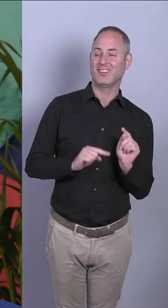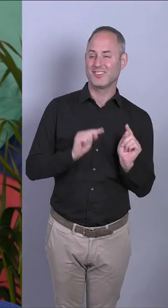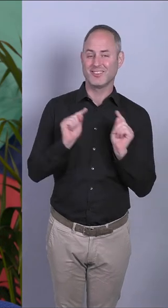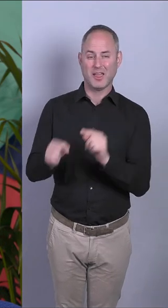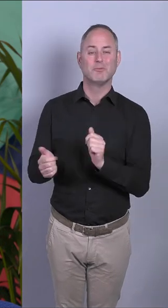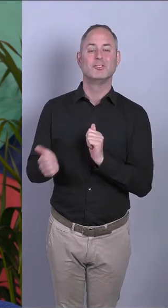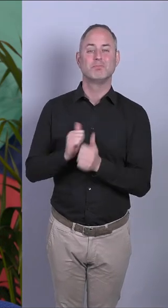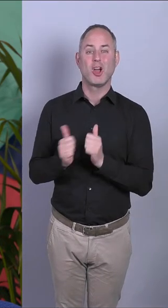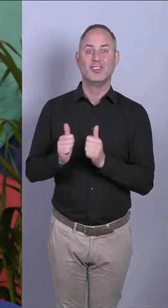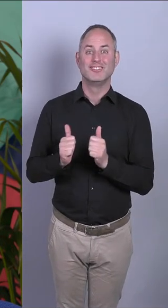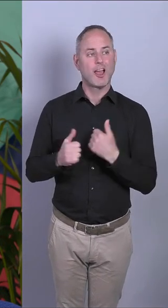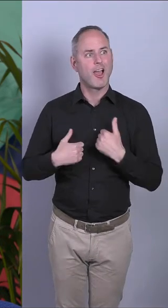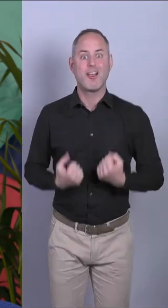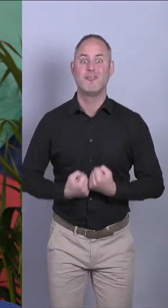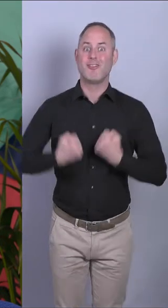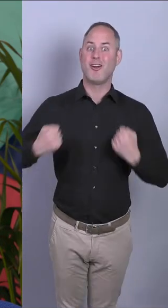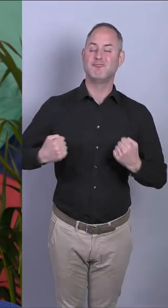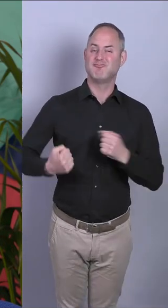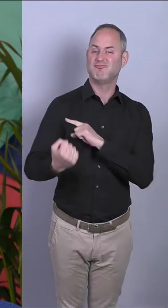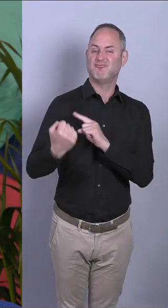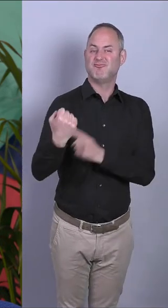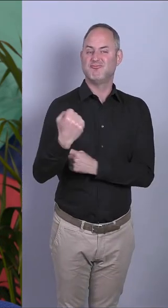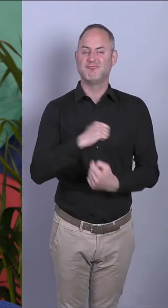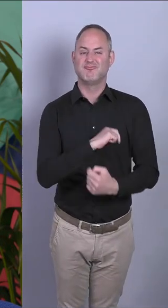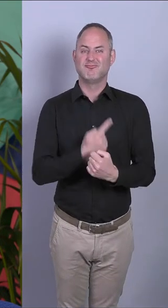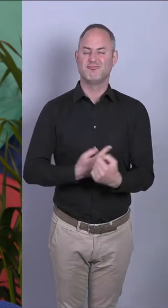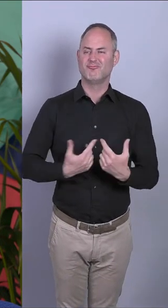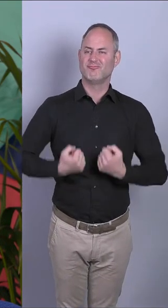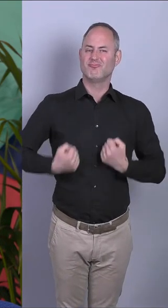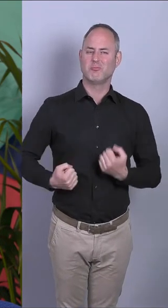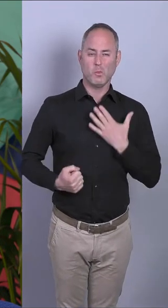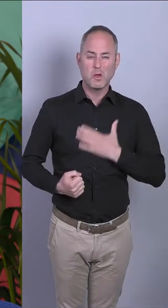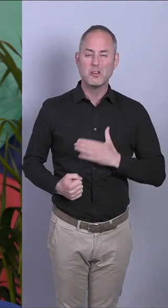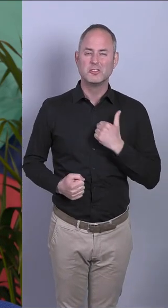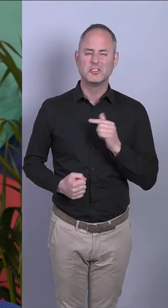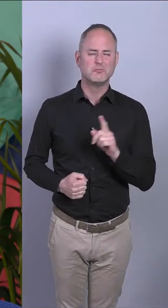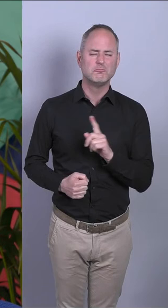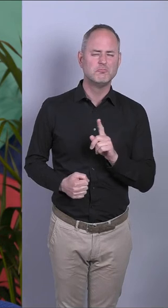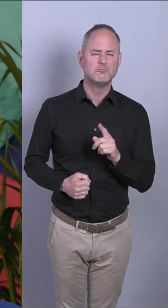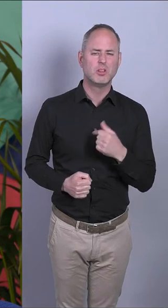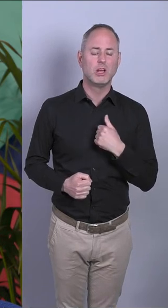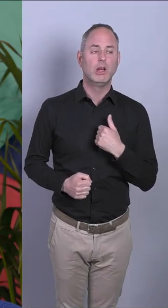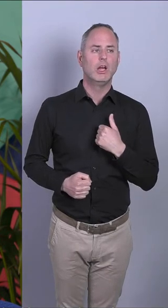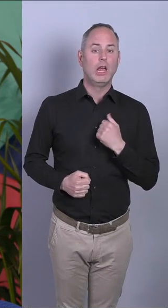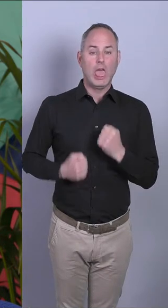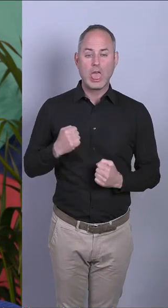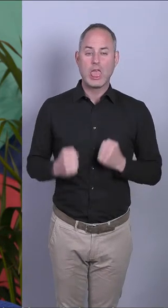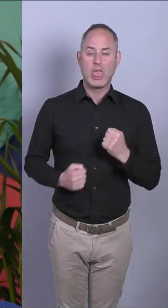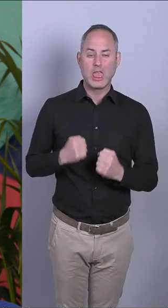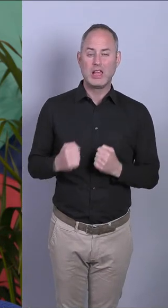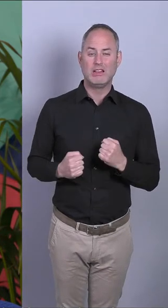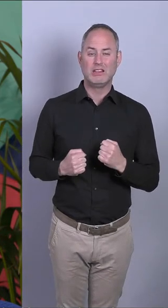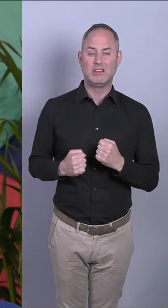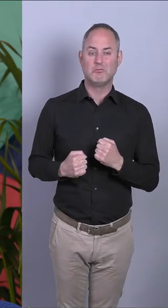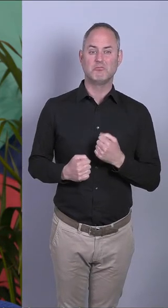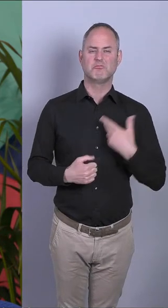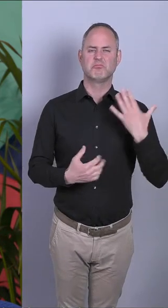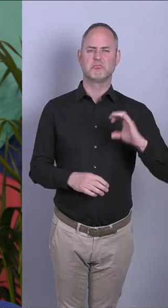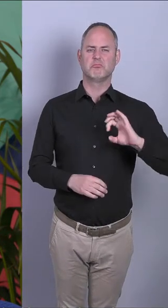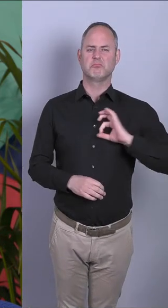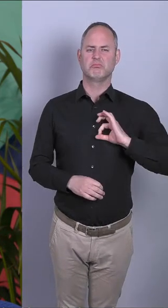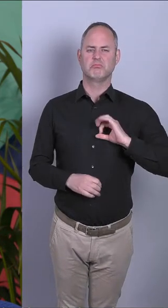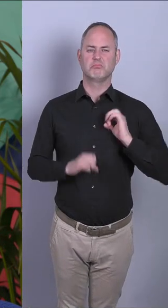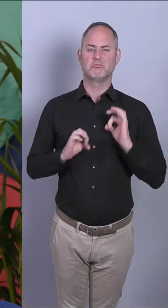what I'm doing is not healthy. Going to the gym every 2 weeks, walking a bit on the cross trainer, and then doing